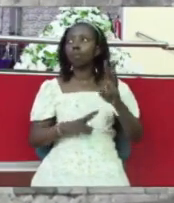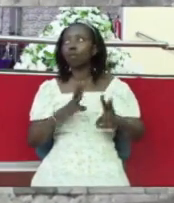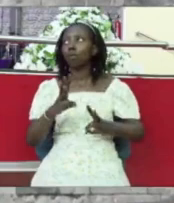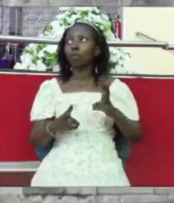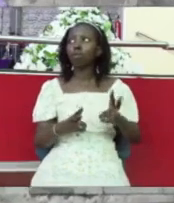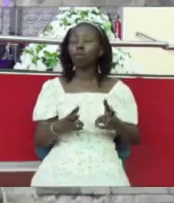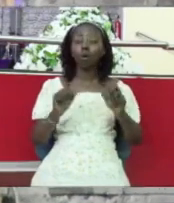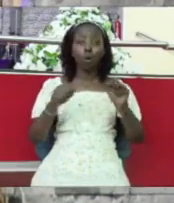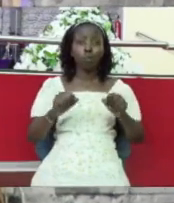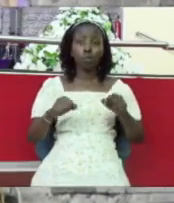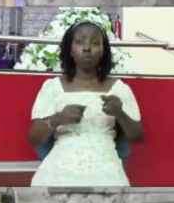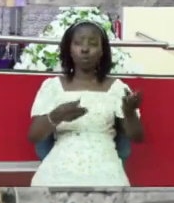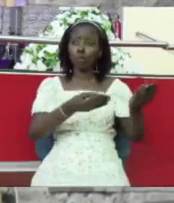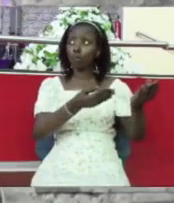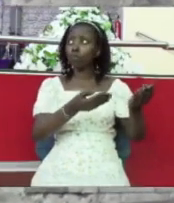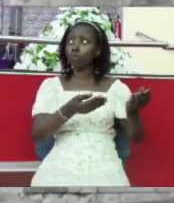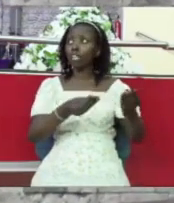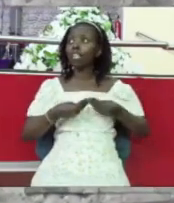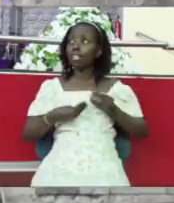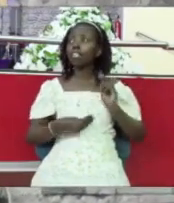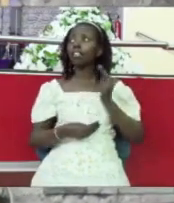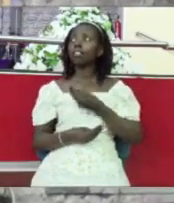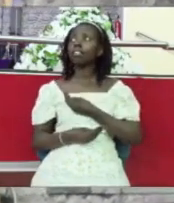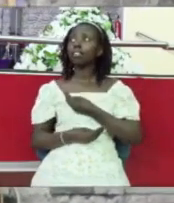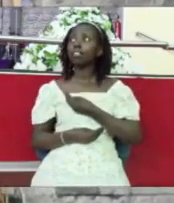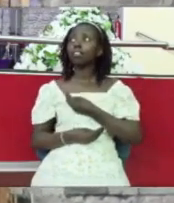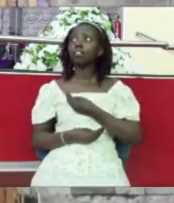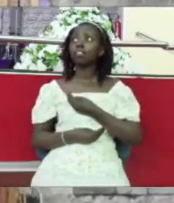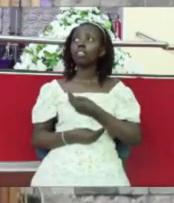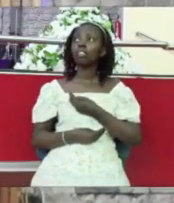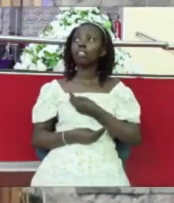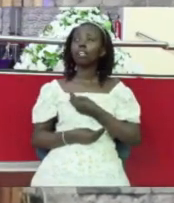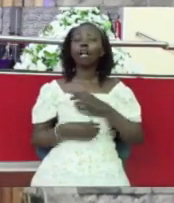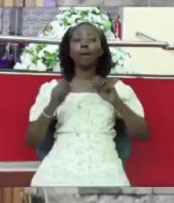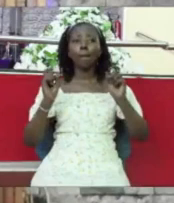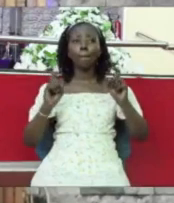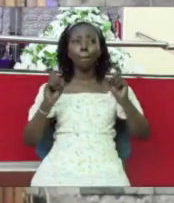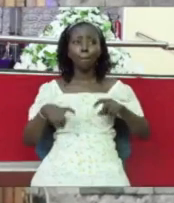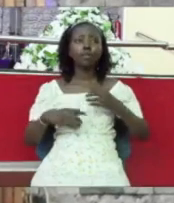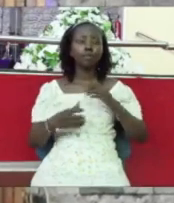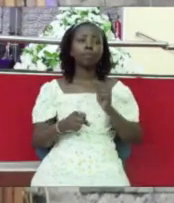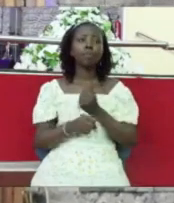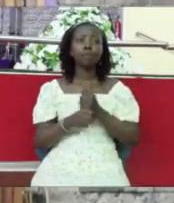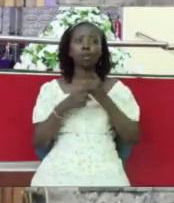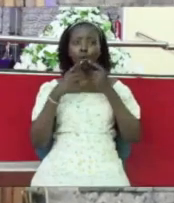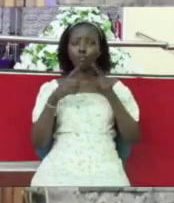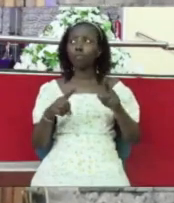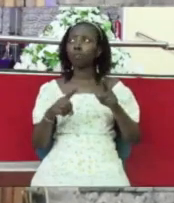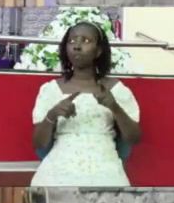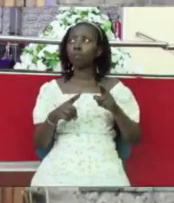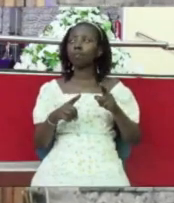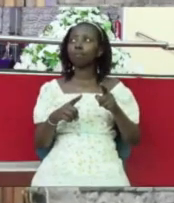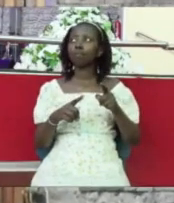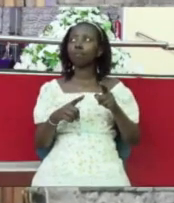It is possible you're receiving us. Pengine unatupokea. You need to make this confession. Unastahili kufanya